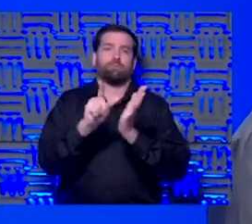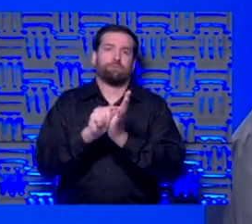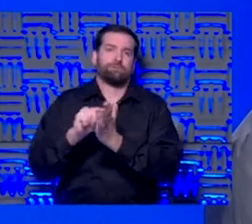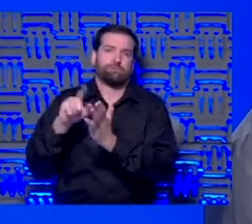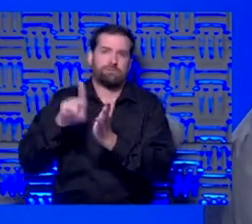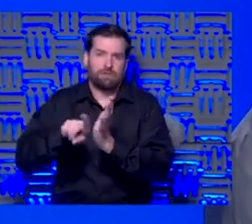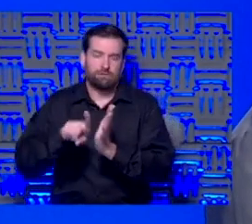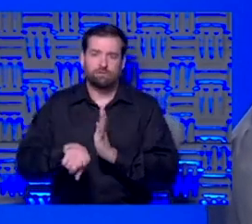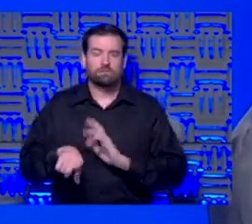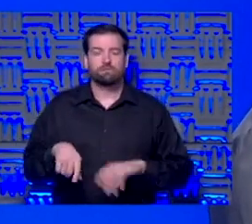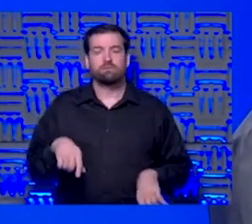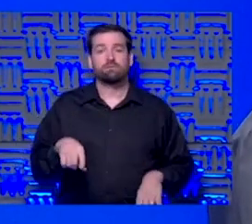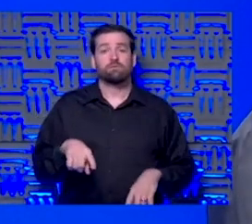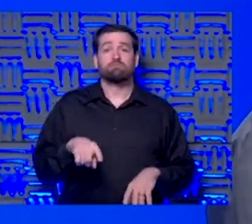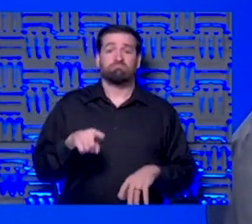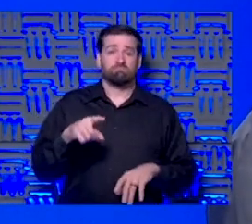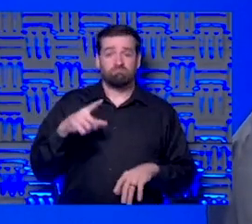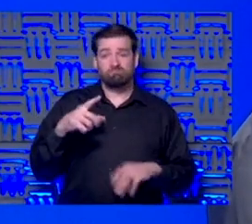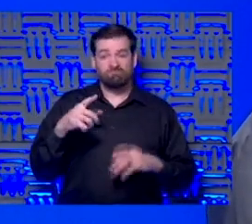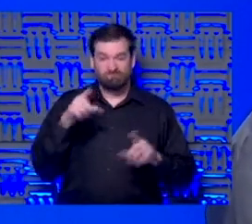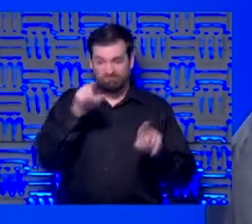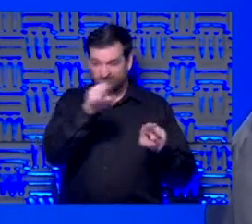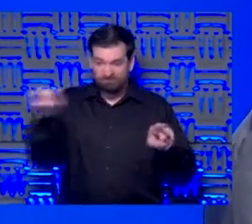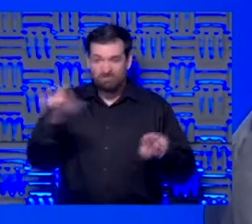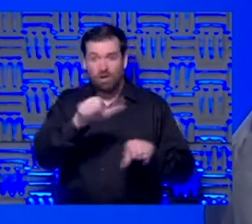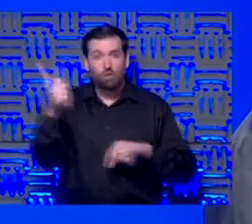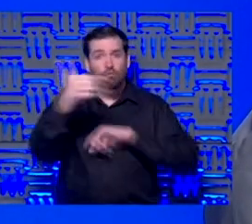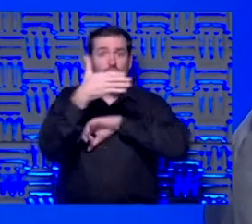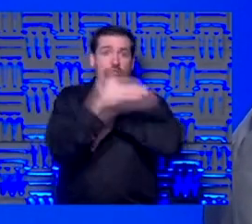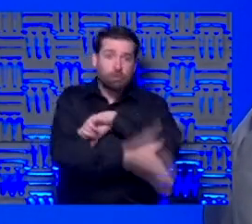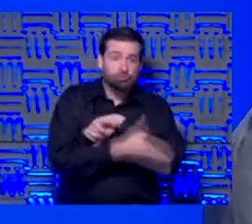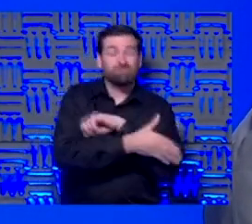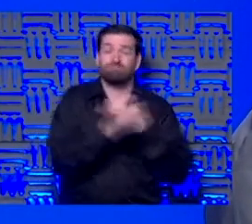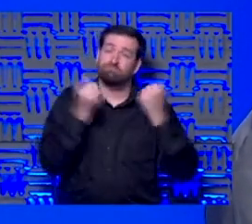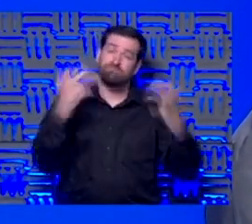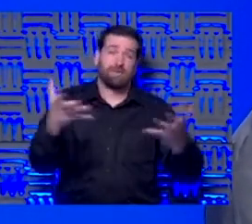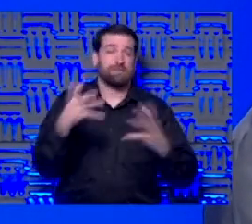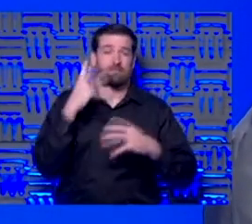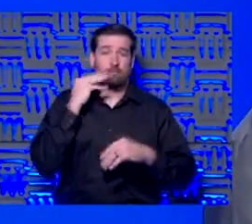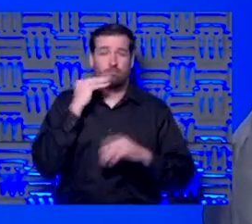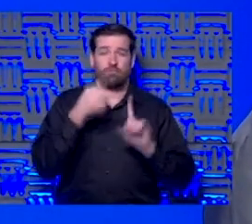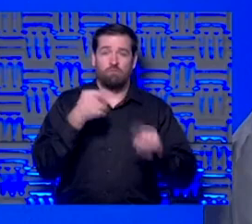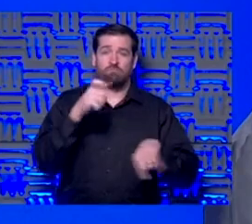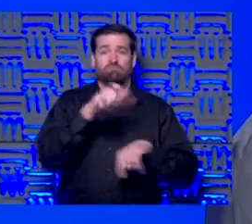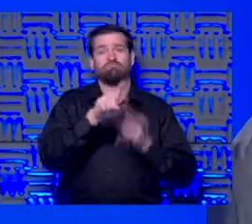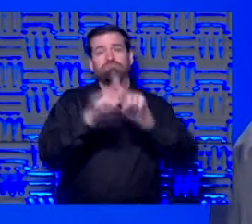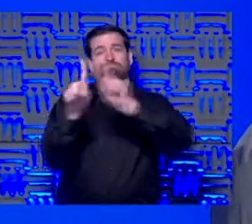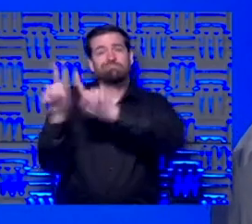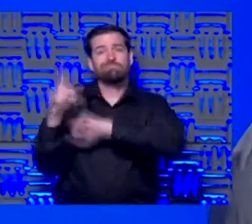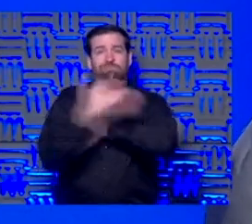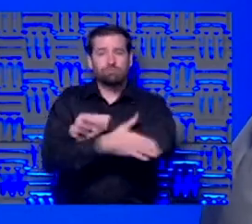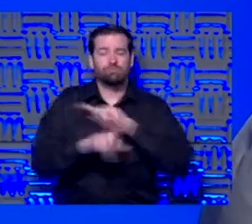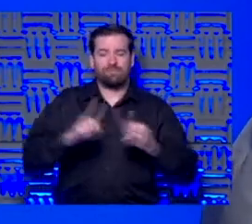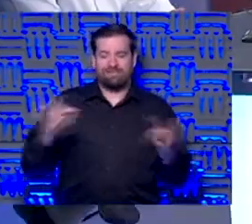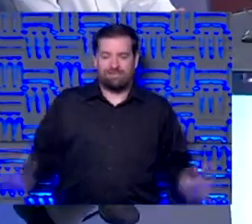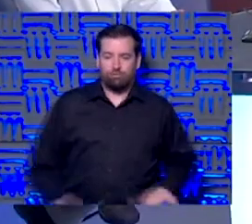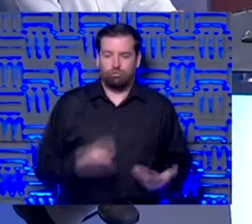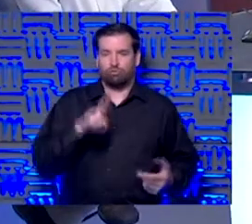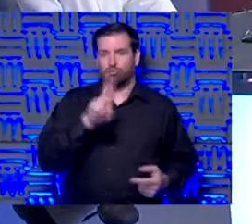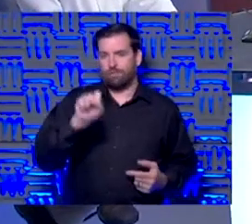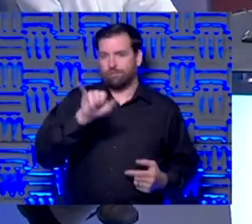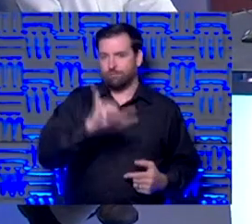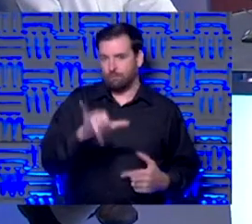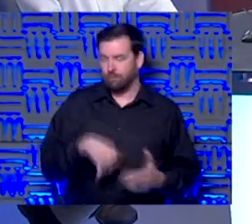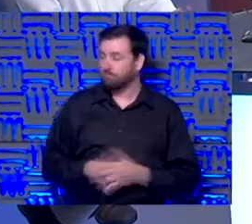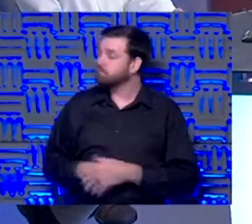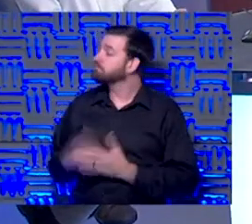from the experience in other countries, because a lot of it is from other countries' experiences, but our experience here in the United States. So really what